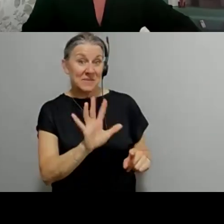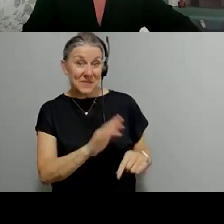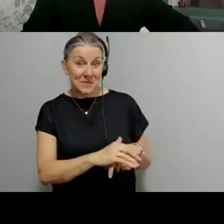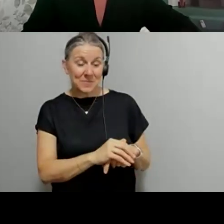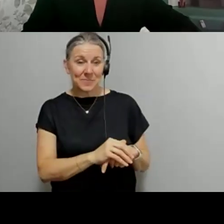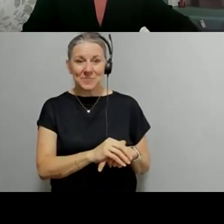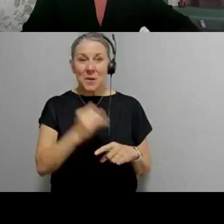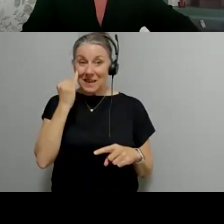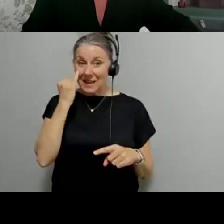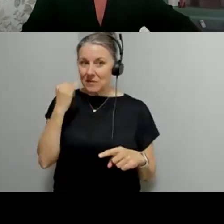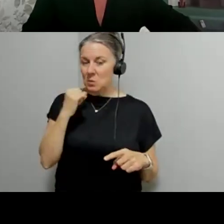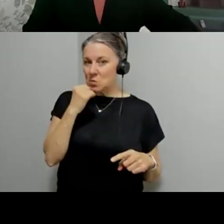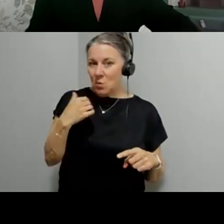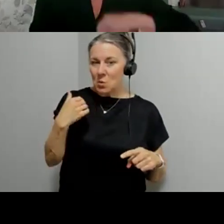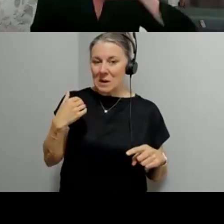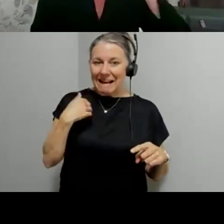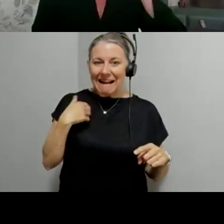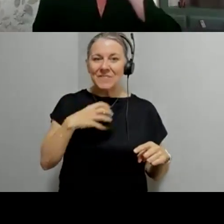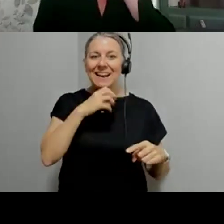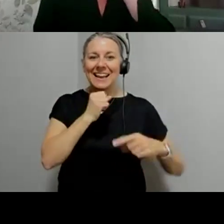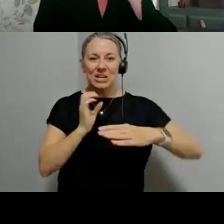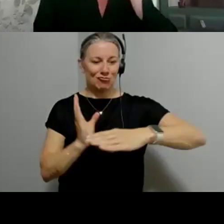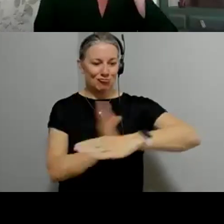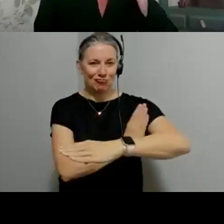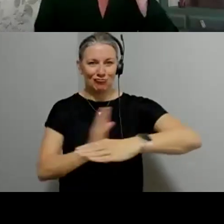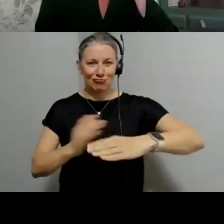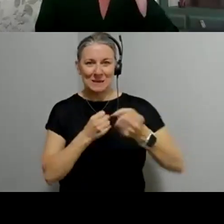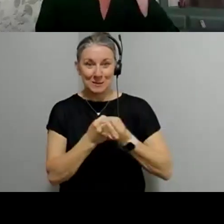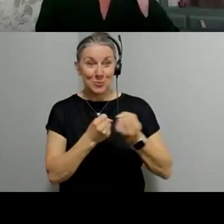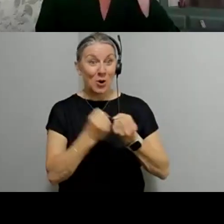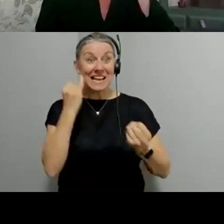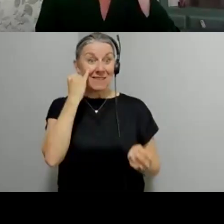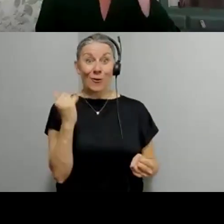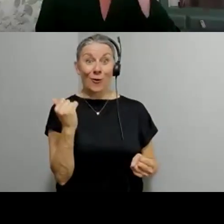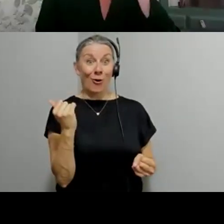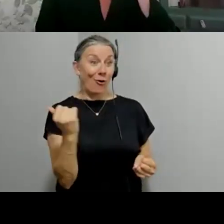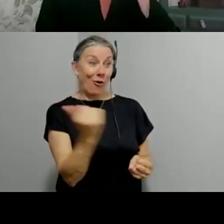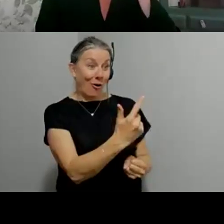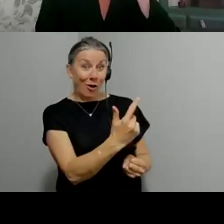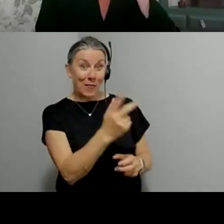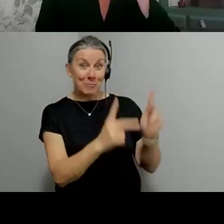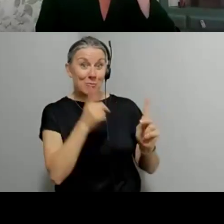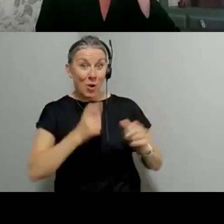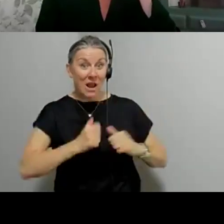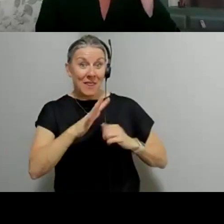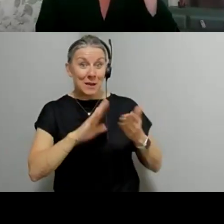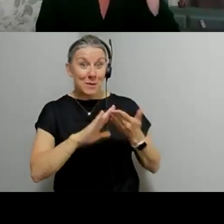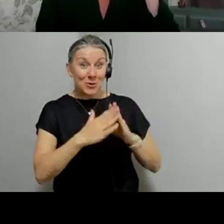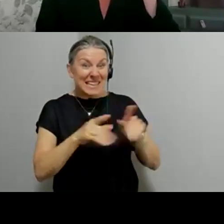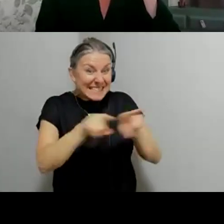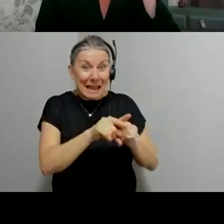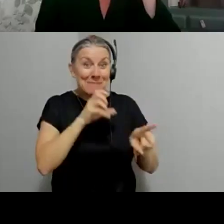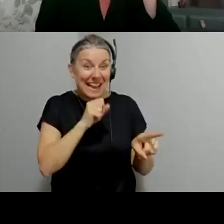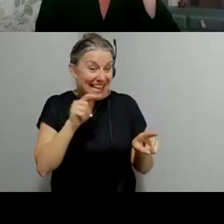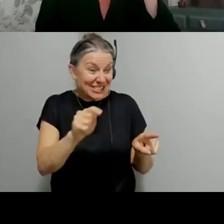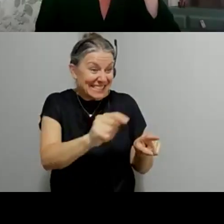that intergenerational sets of supports, if all of you are experiencing aging within the same range, then frailty can fall